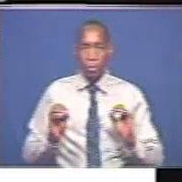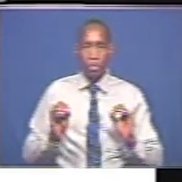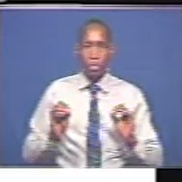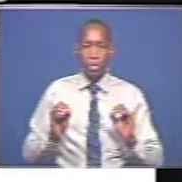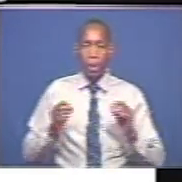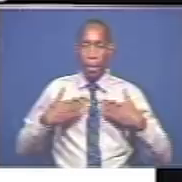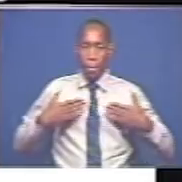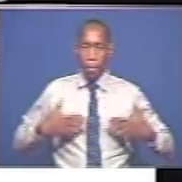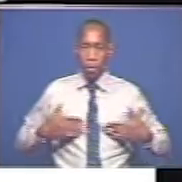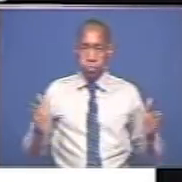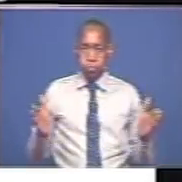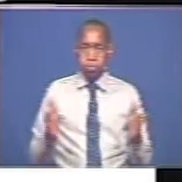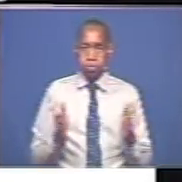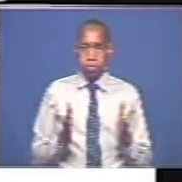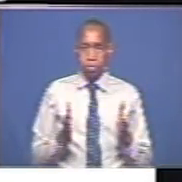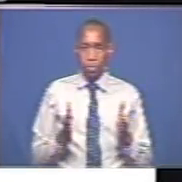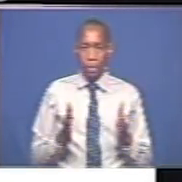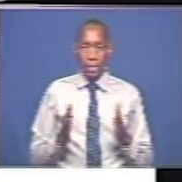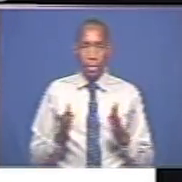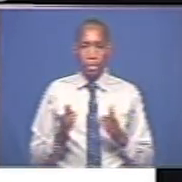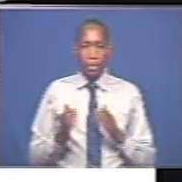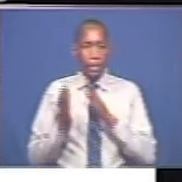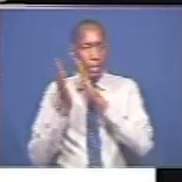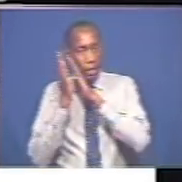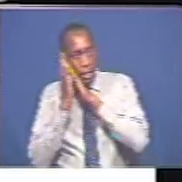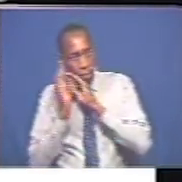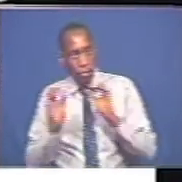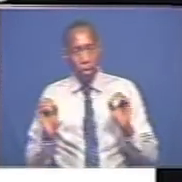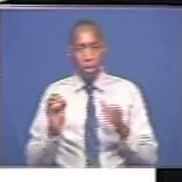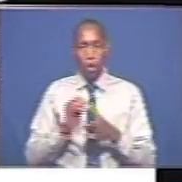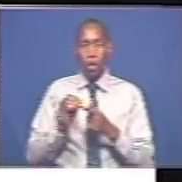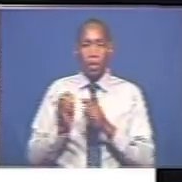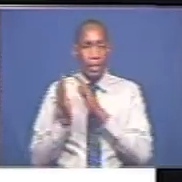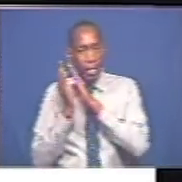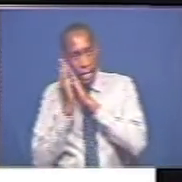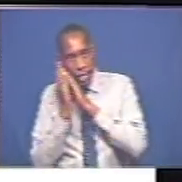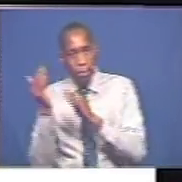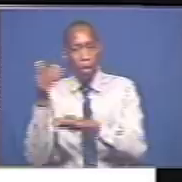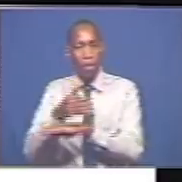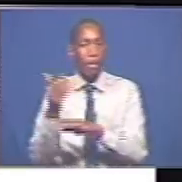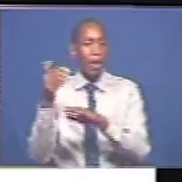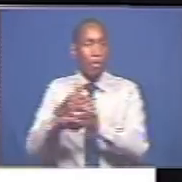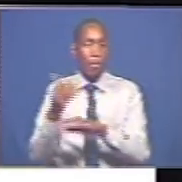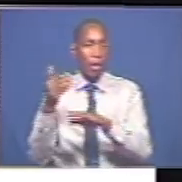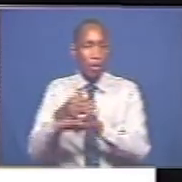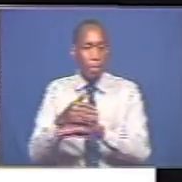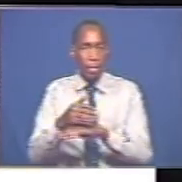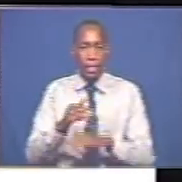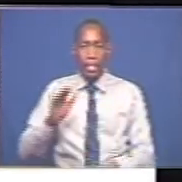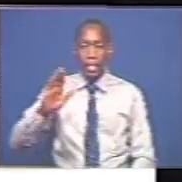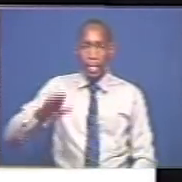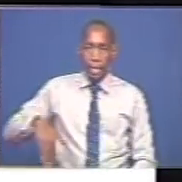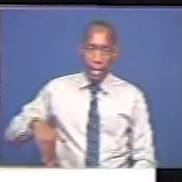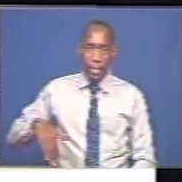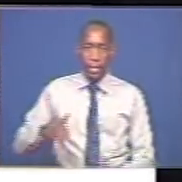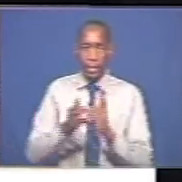loss, insomnia or hypersomnia. That can be difficulty in sleeping or sleeping excessively. Delayed psychomotor